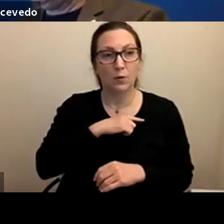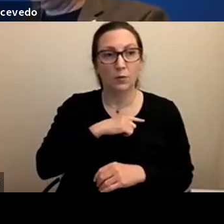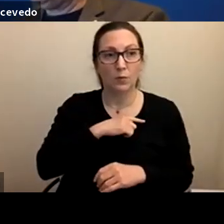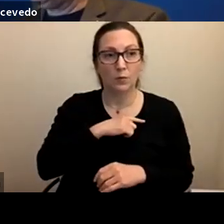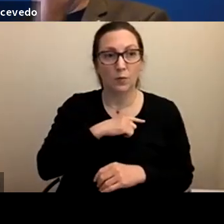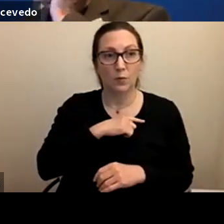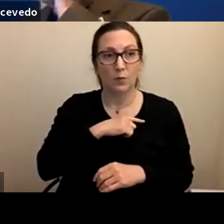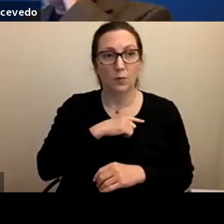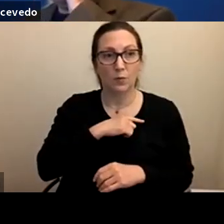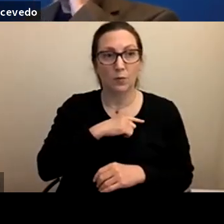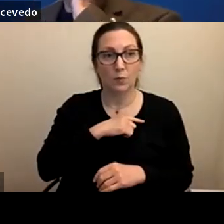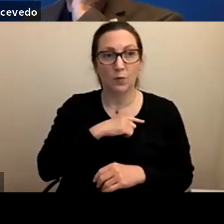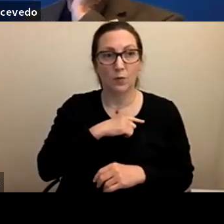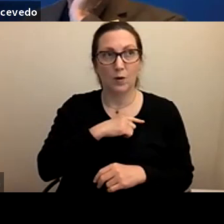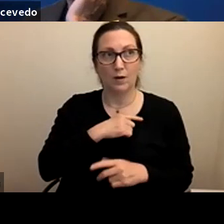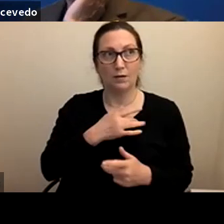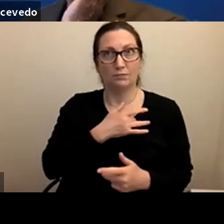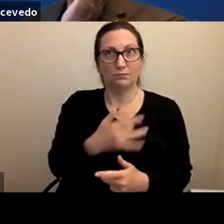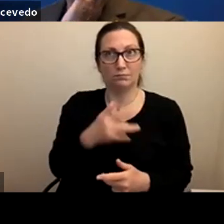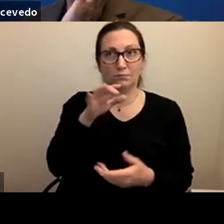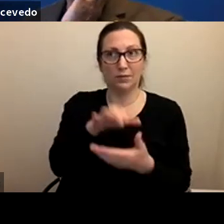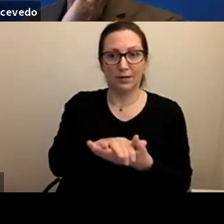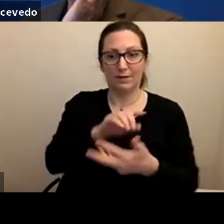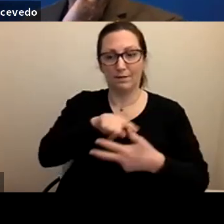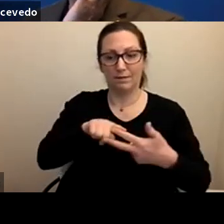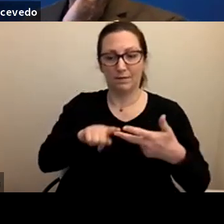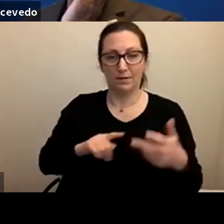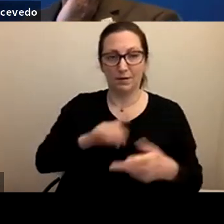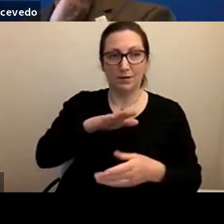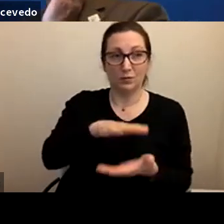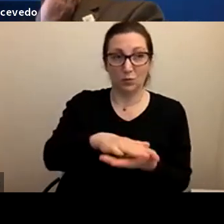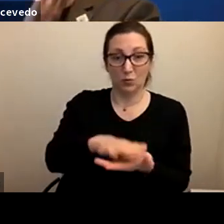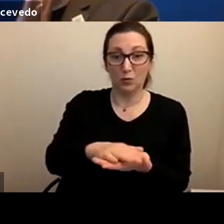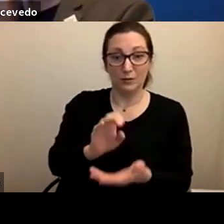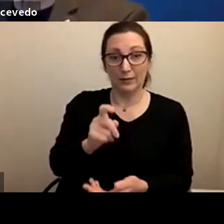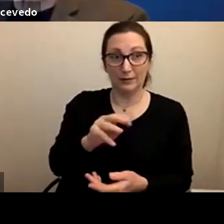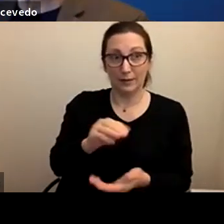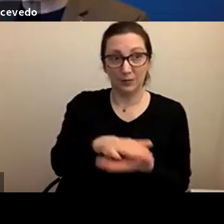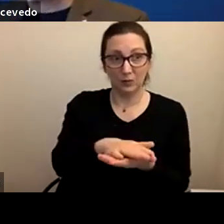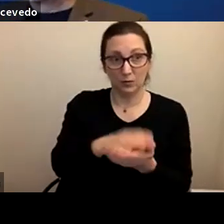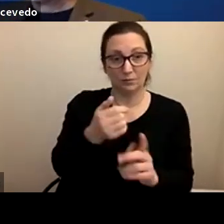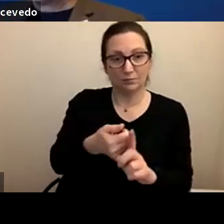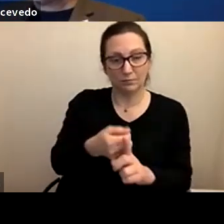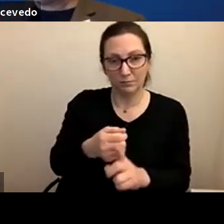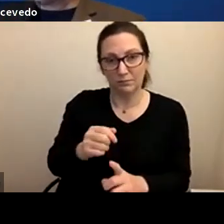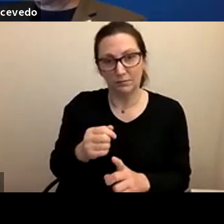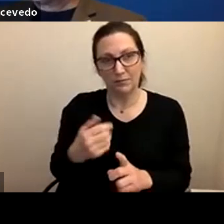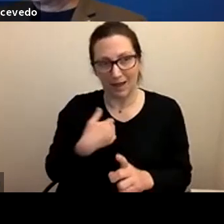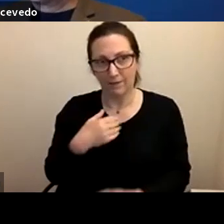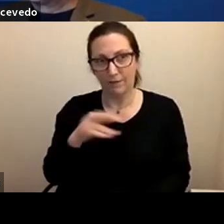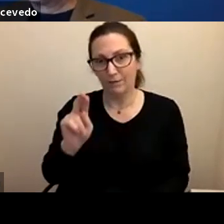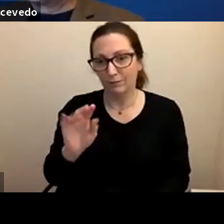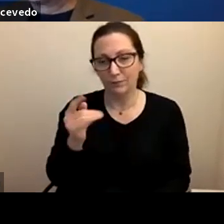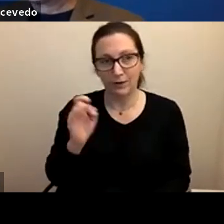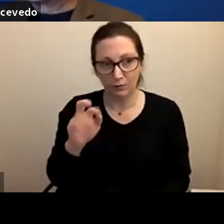exam schools are rigorous. So I'm wondering if that's what we are debating or discussing as we discuss